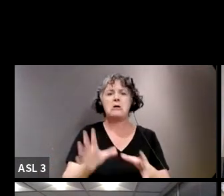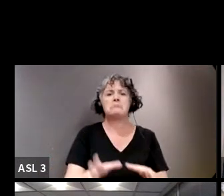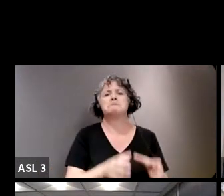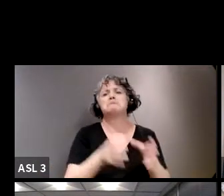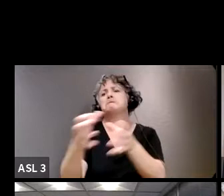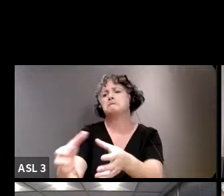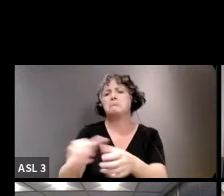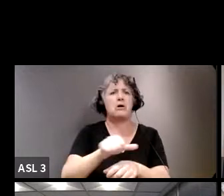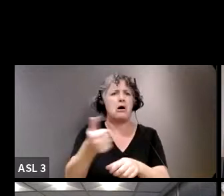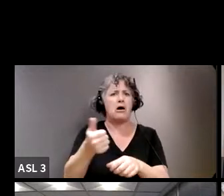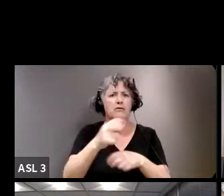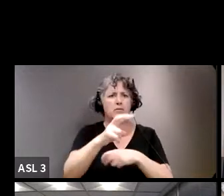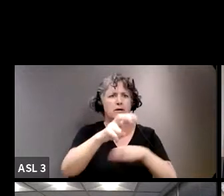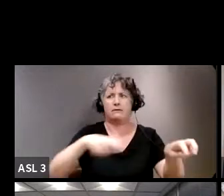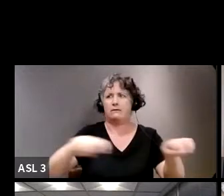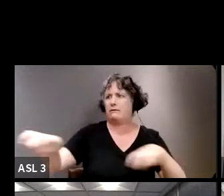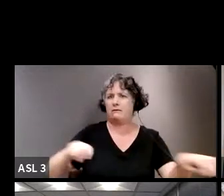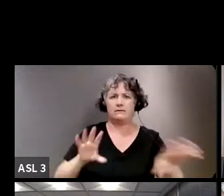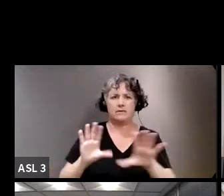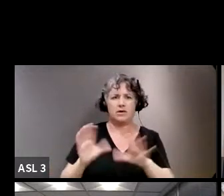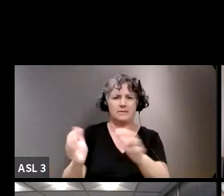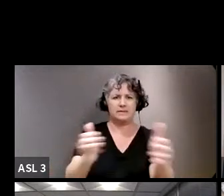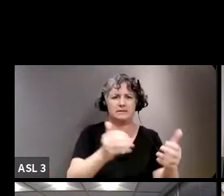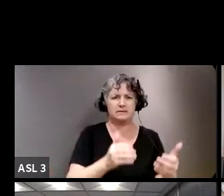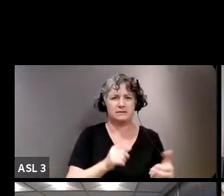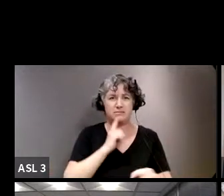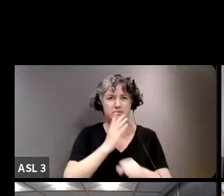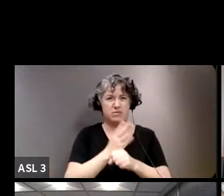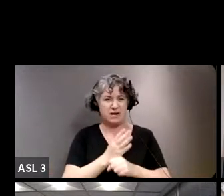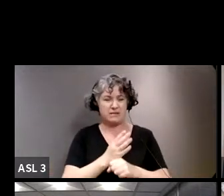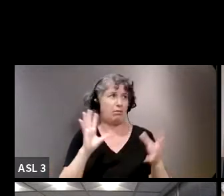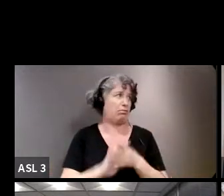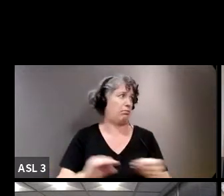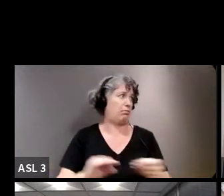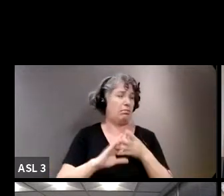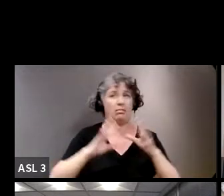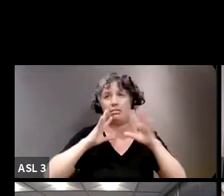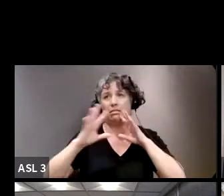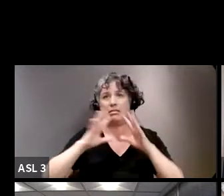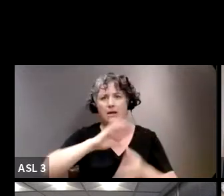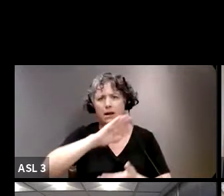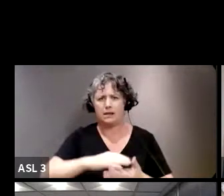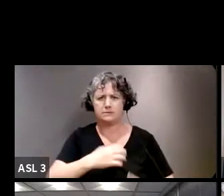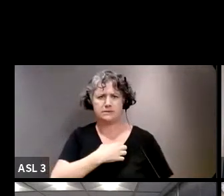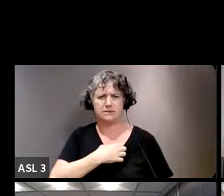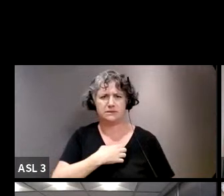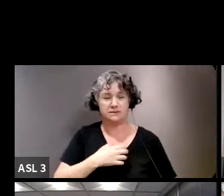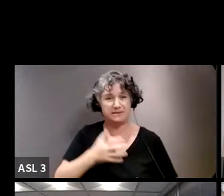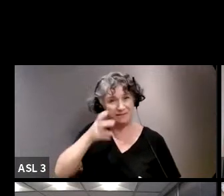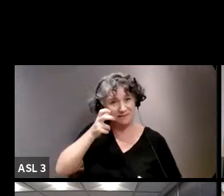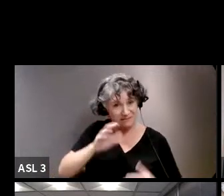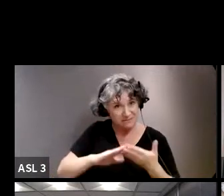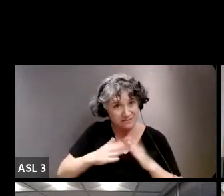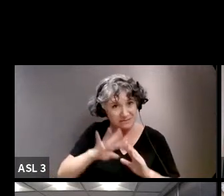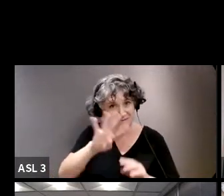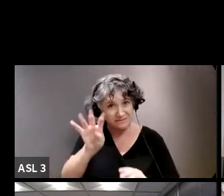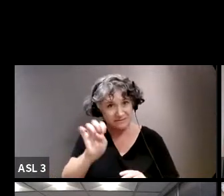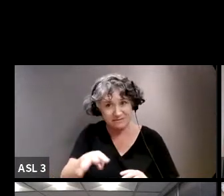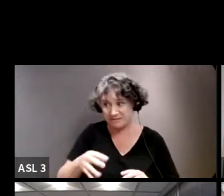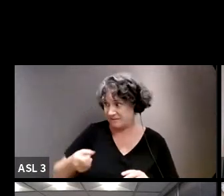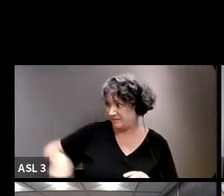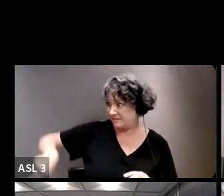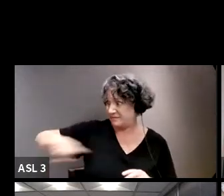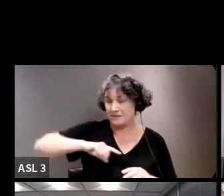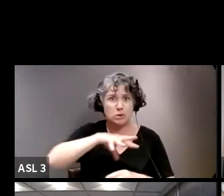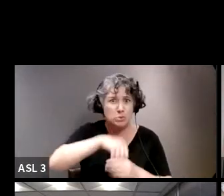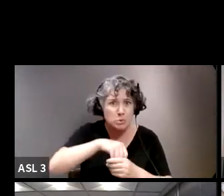unit you have promised less policing you have promised no more expansion and that you are listening to the voices of the community while those voices include